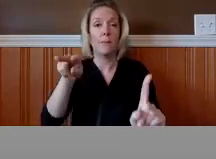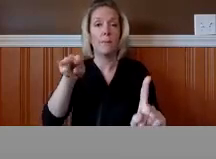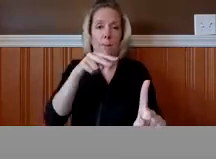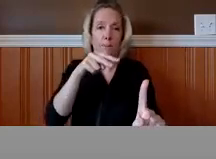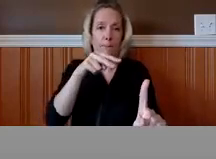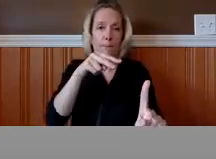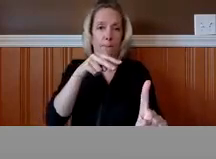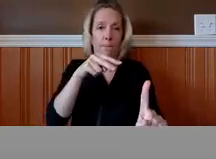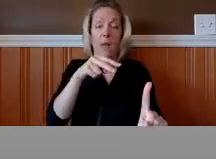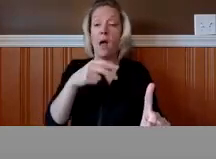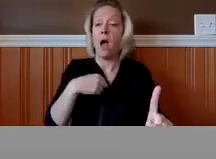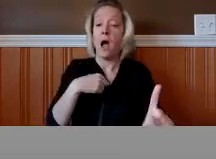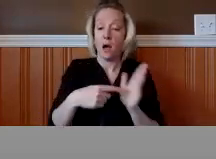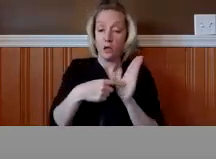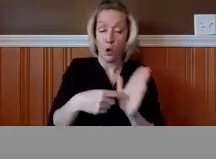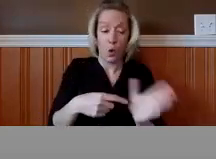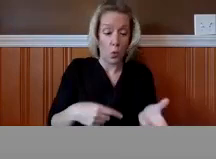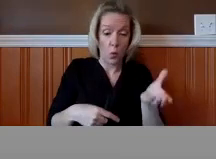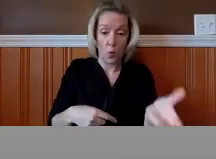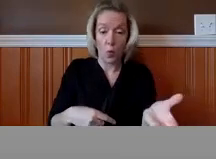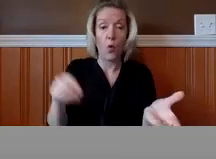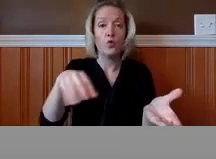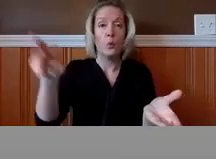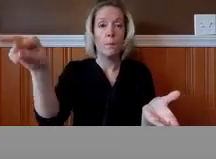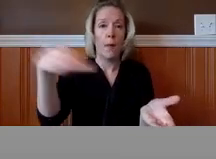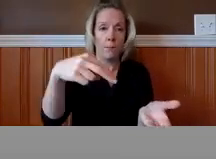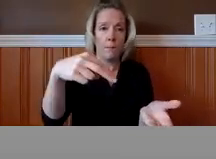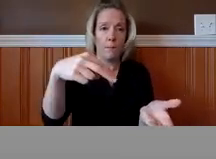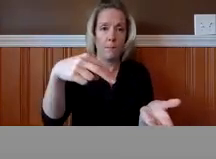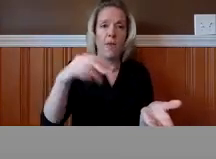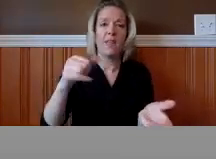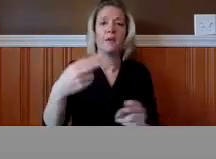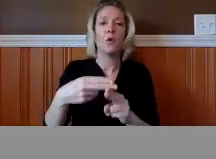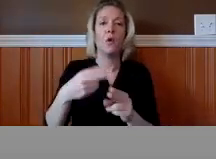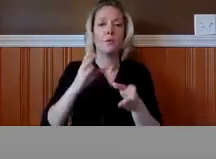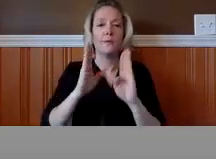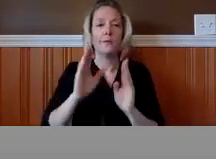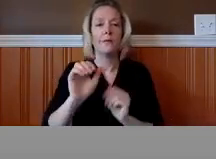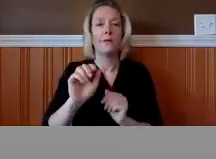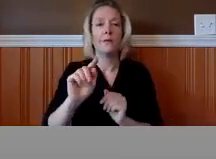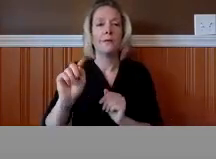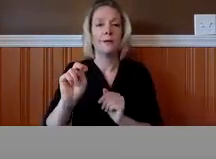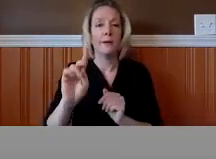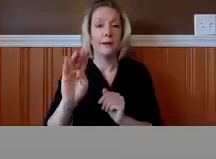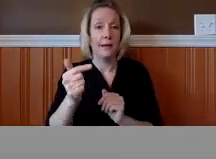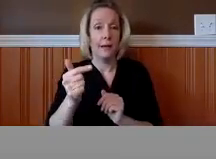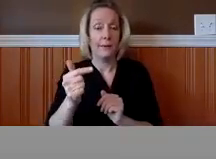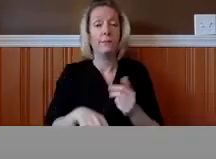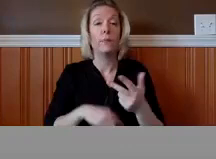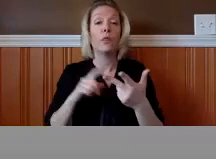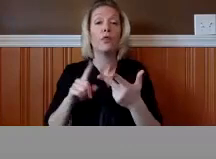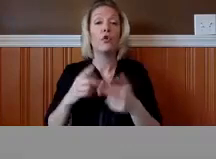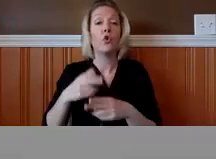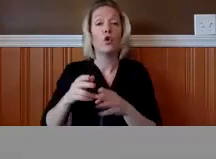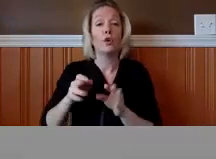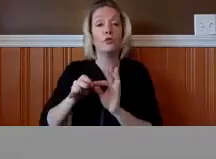students something, they're looking at it, their eyes are on that object, they are attending to that object. And then we think about interpretation. Not